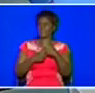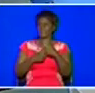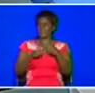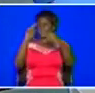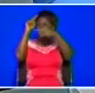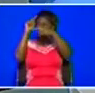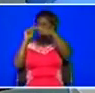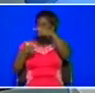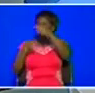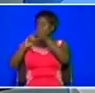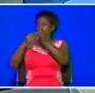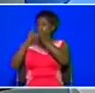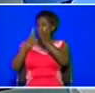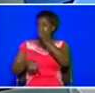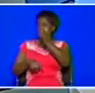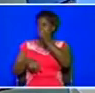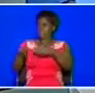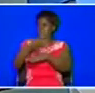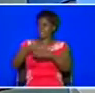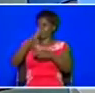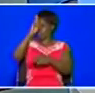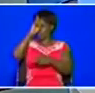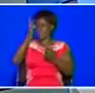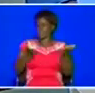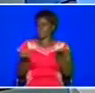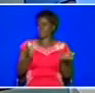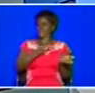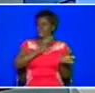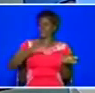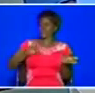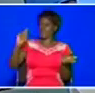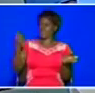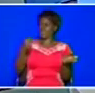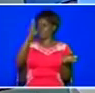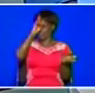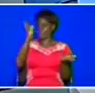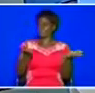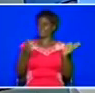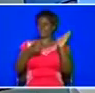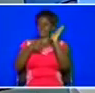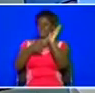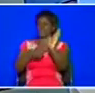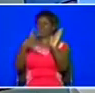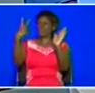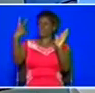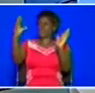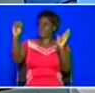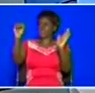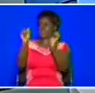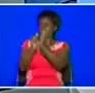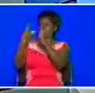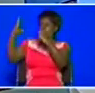what it really is. Yes. The figures from the National Police Service Commission and the Kenya Police Service show that in 20